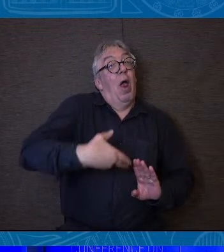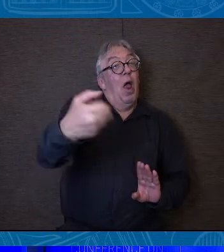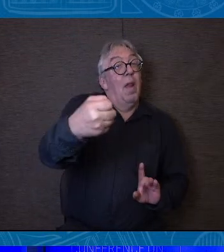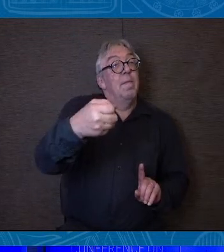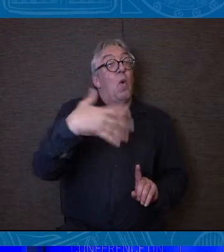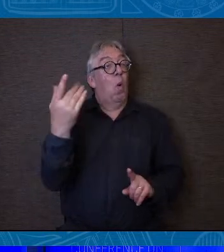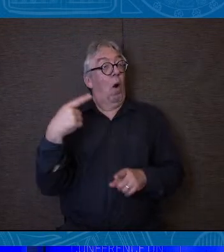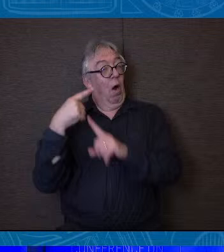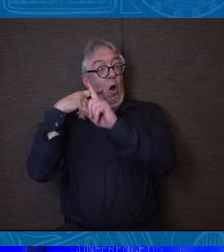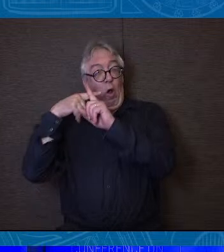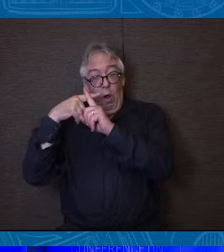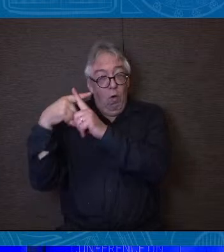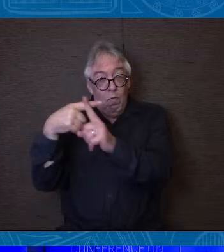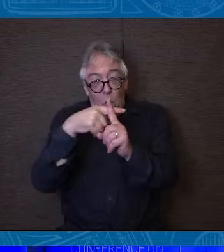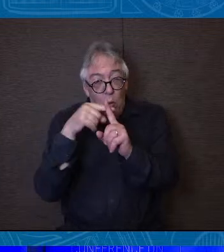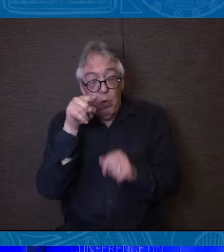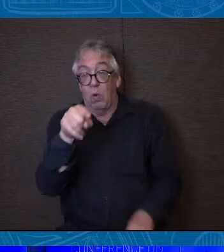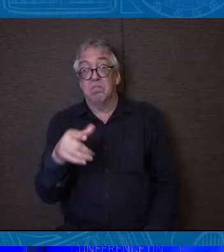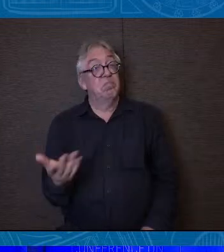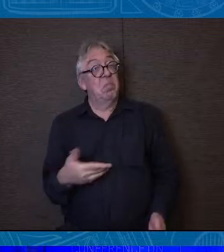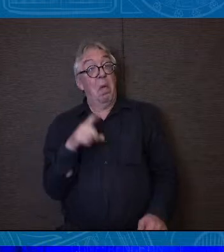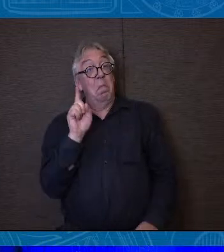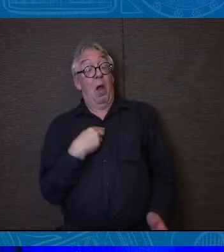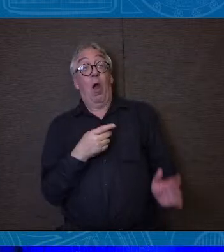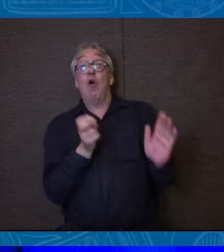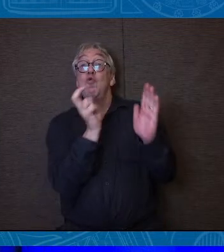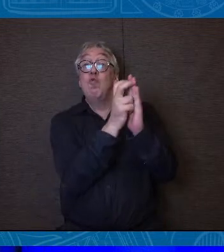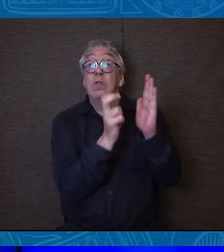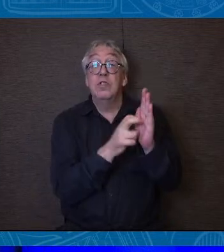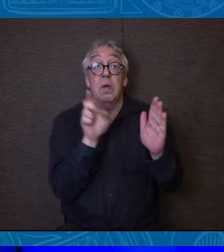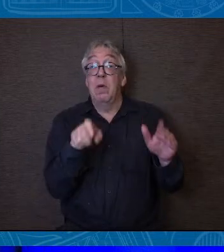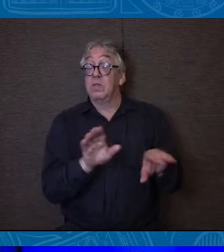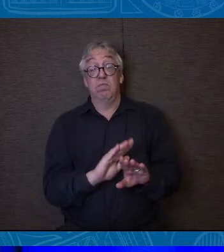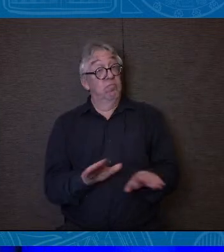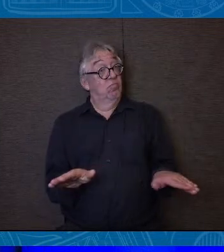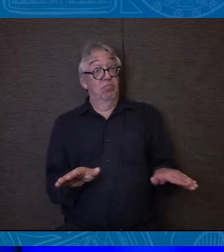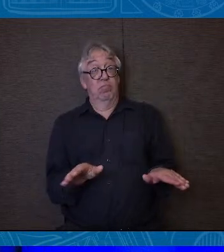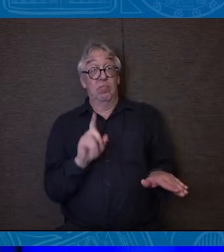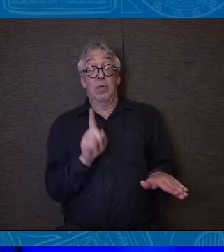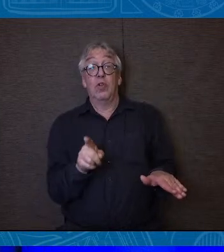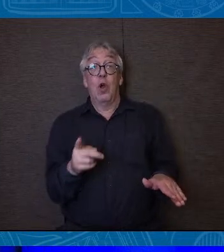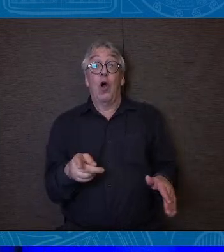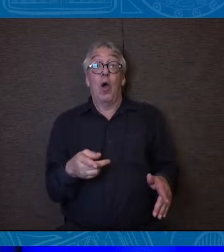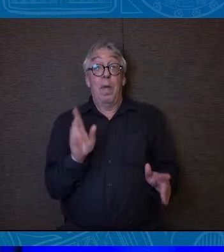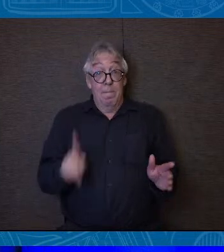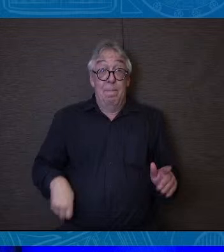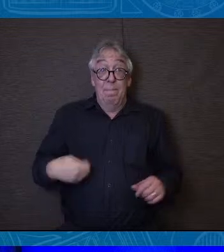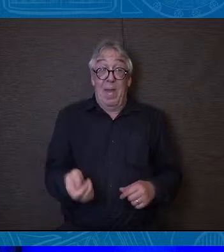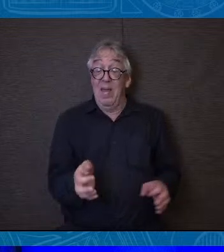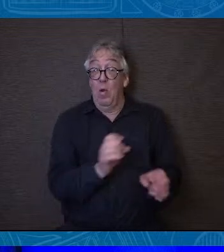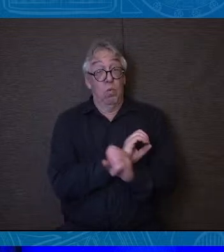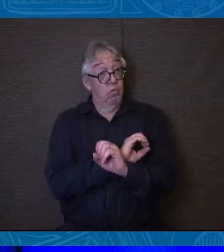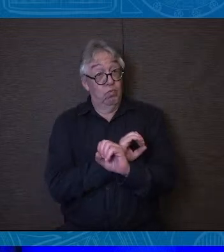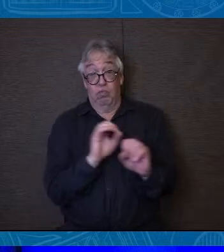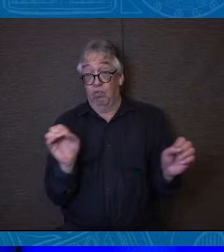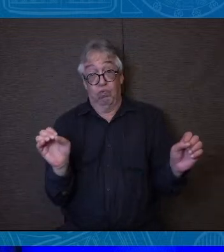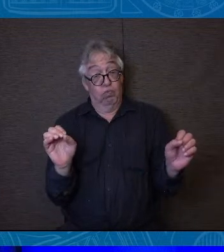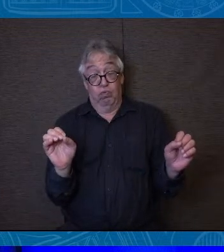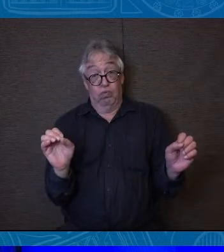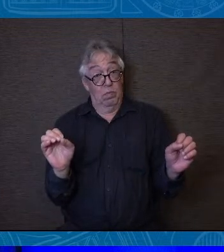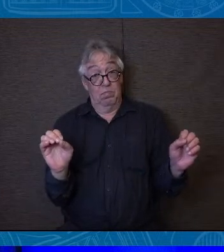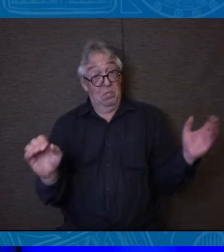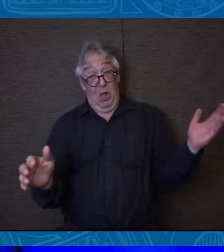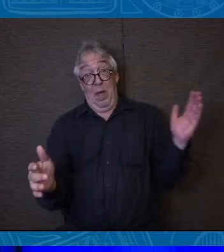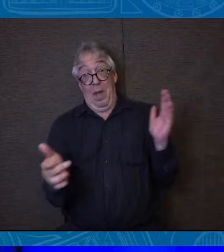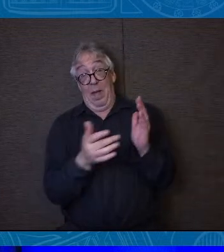movements. You don't need to register or download an app, and they're completely free to receive. The technology has already been